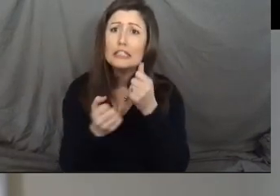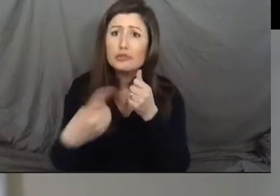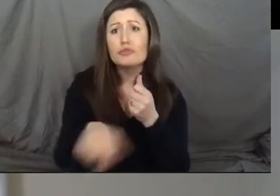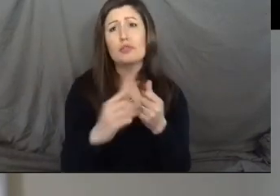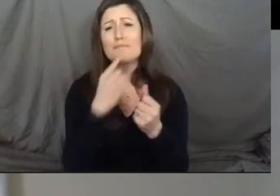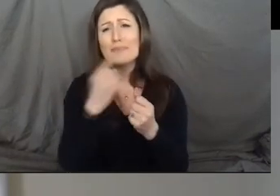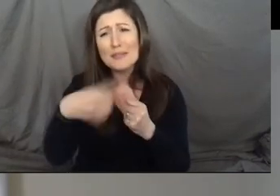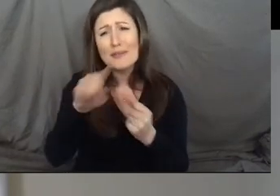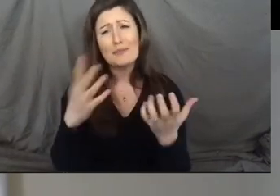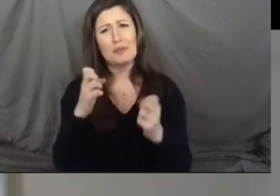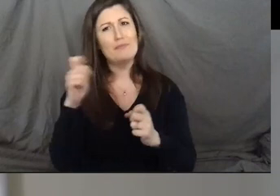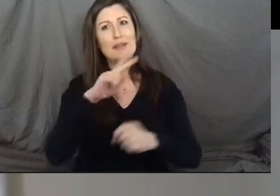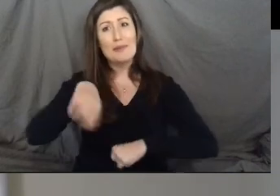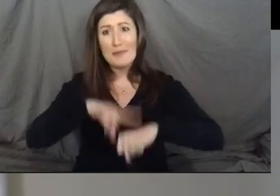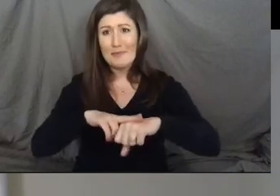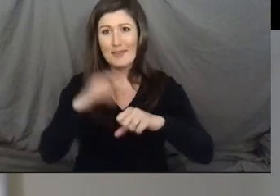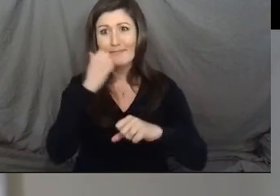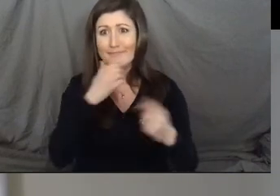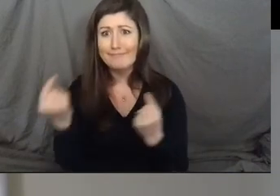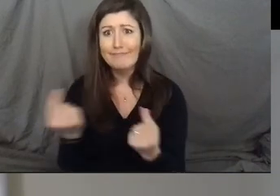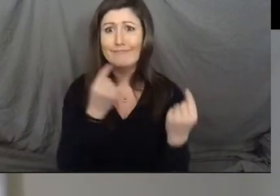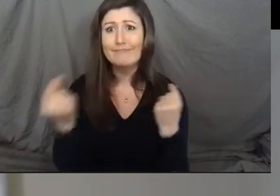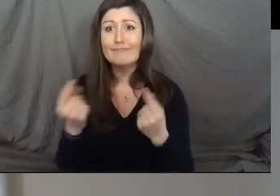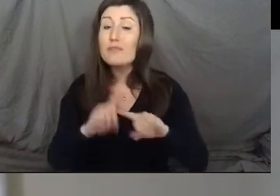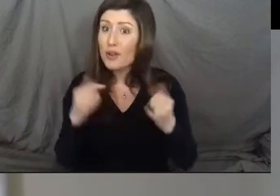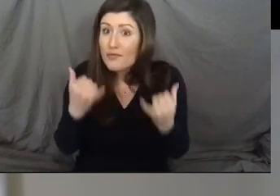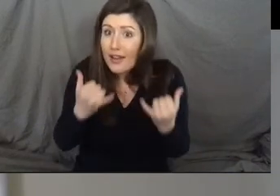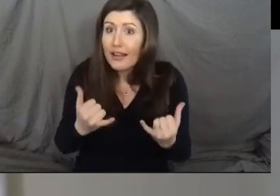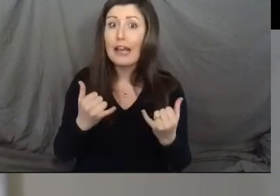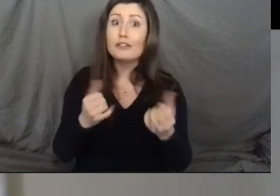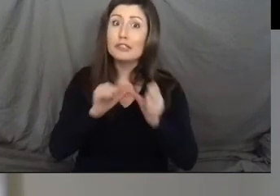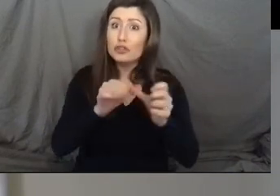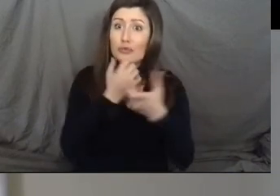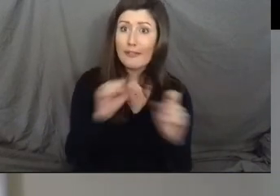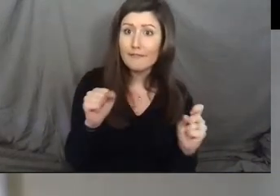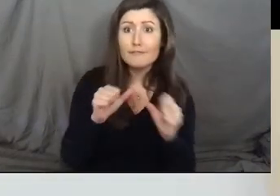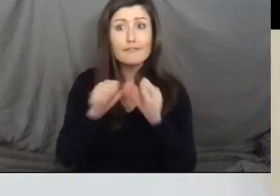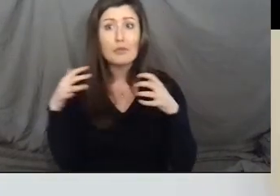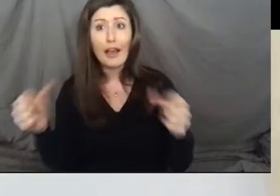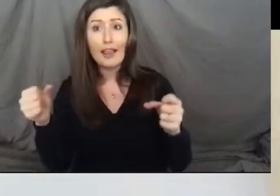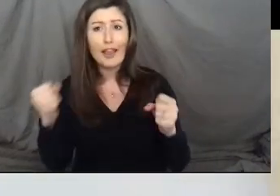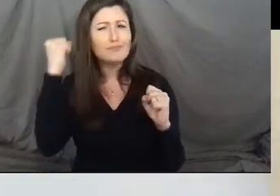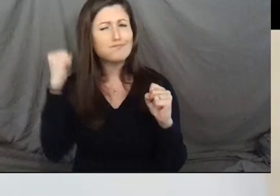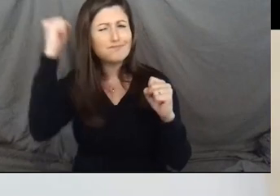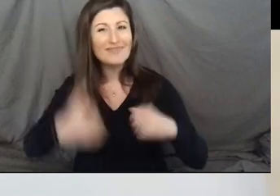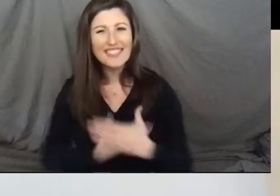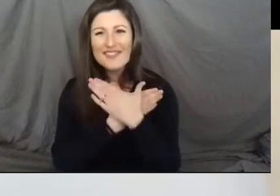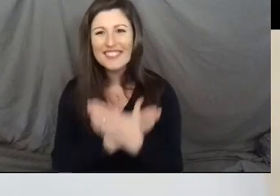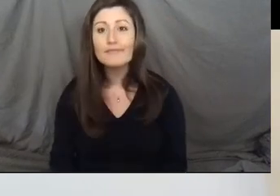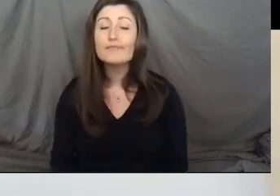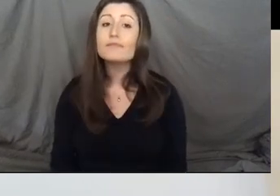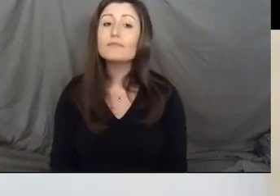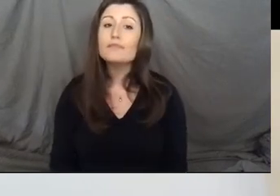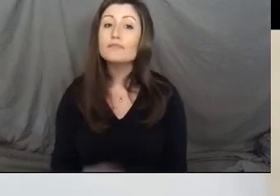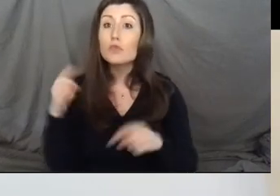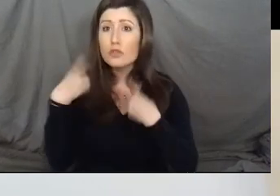itching to get back to our daily routine with you. Until then, stay safe, stay healthy, go T-Birds. During this whole quarantine, there have been a lot